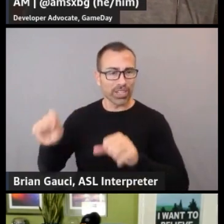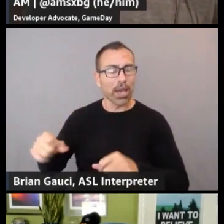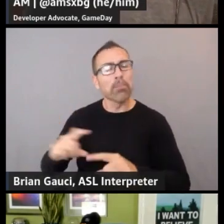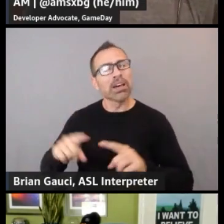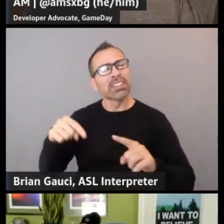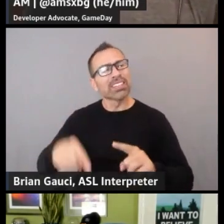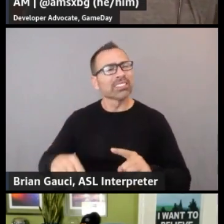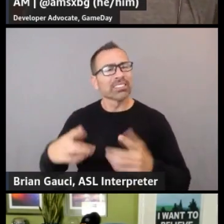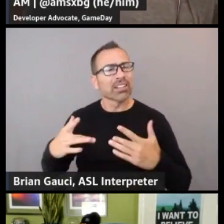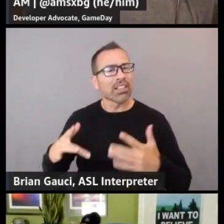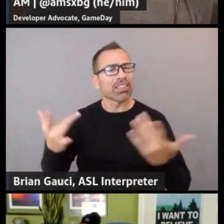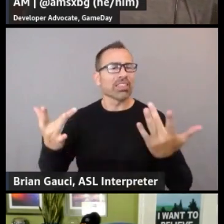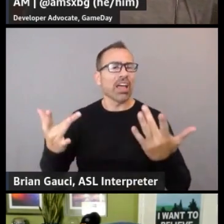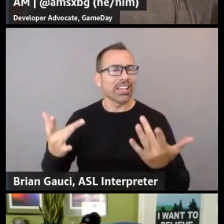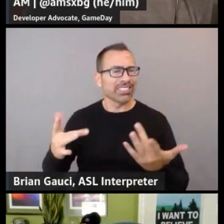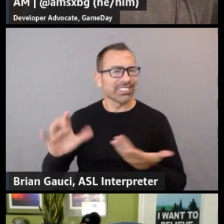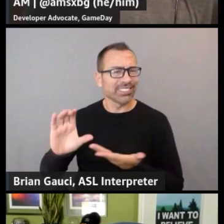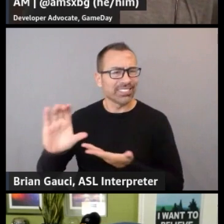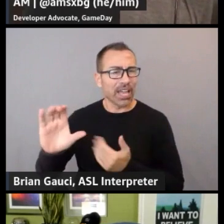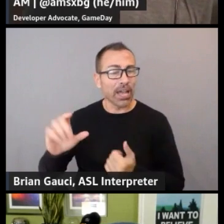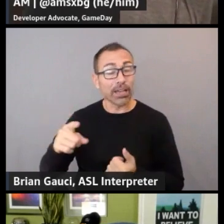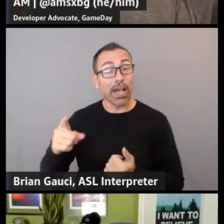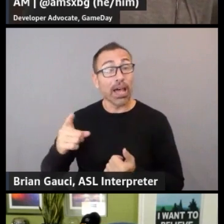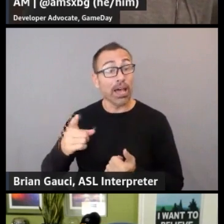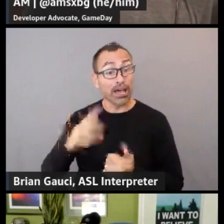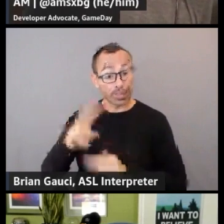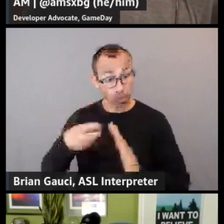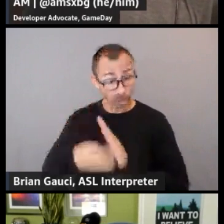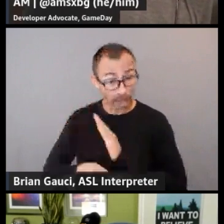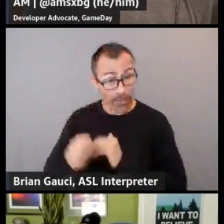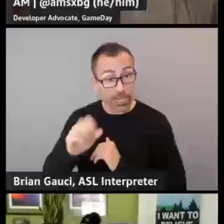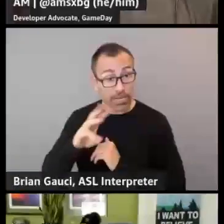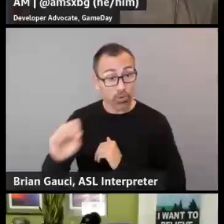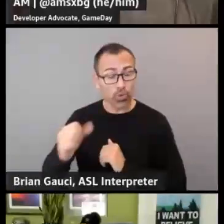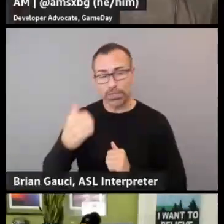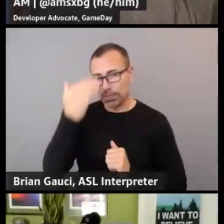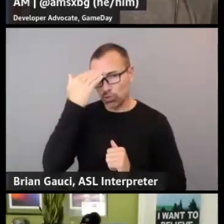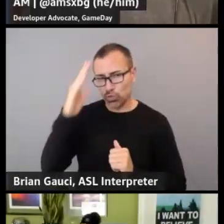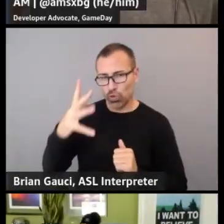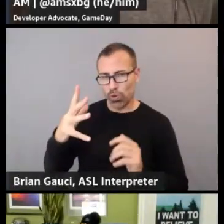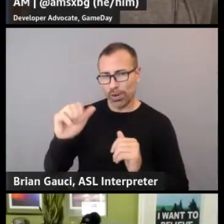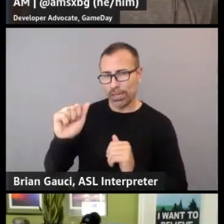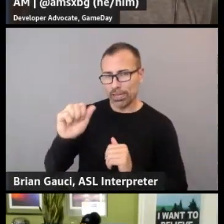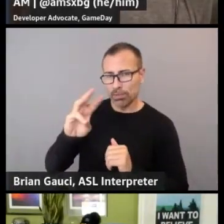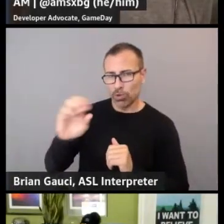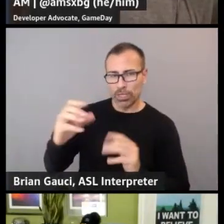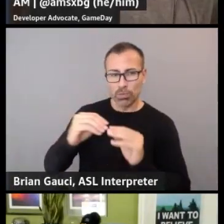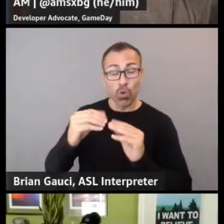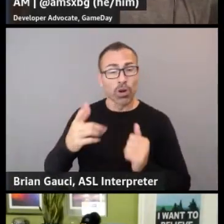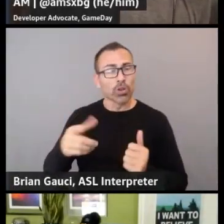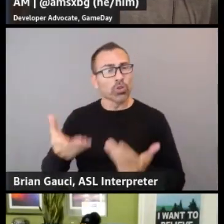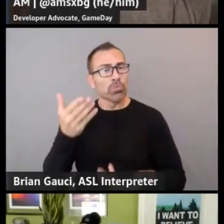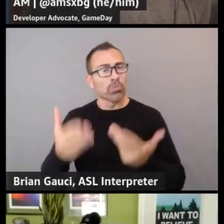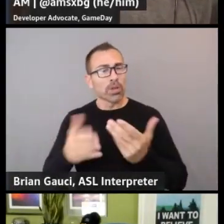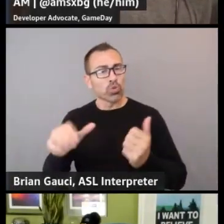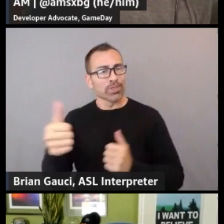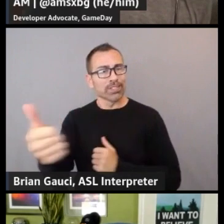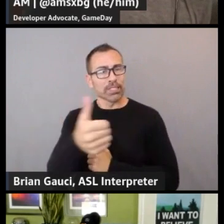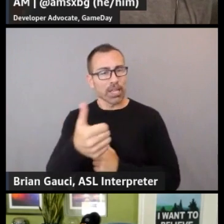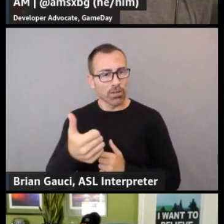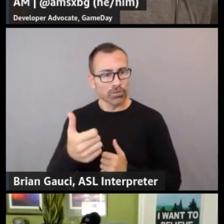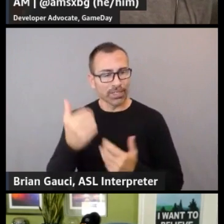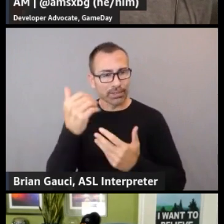if as you dive into AWS and you have more familiarity, you might just do these steps yourself. but I think that this is